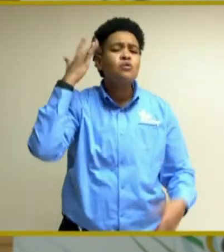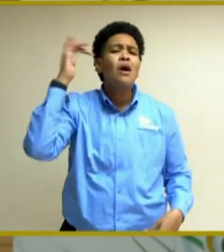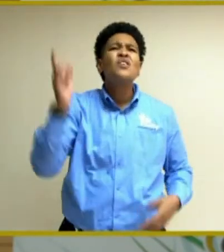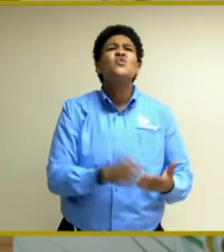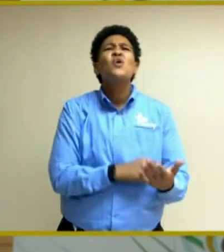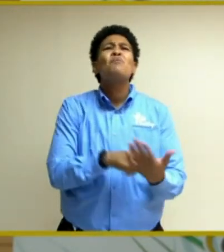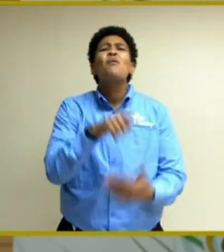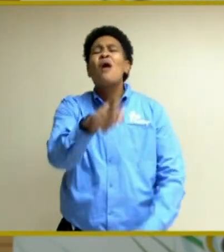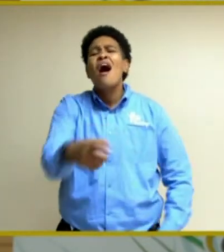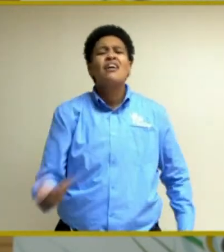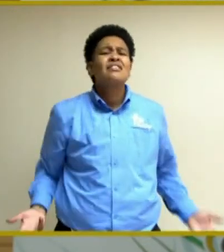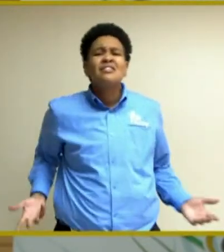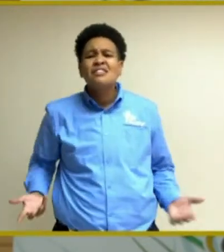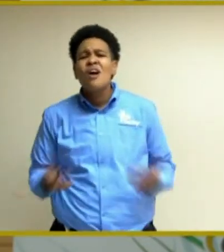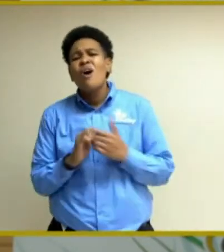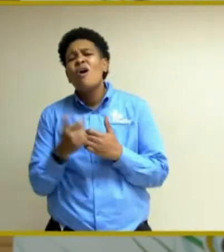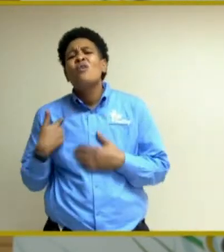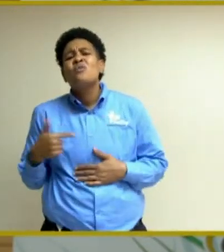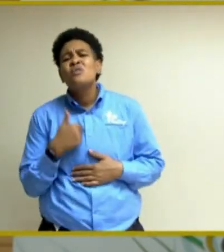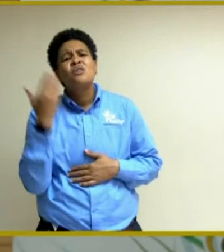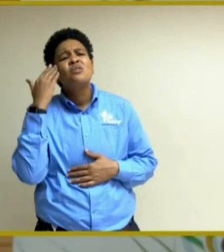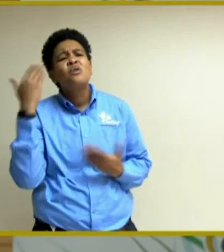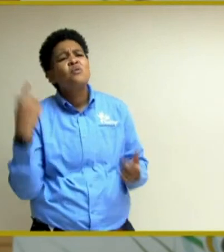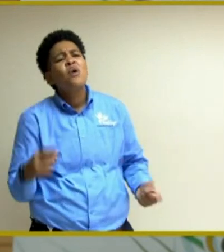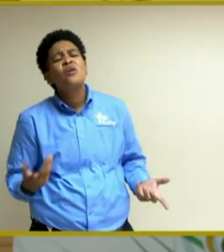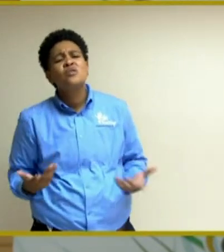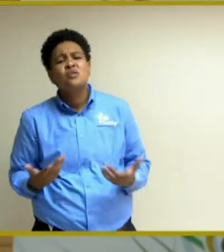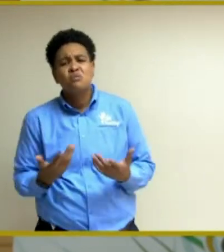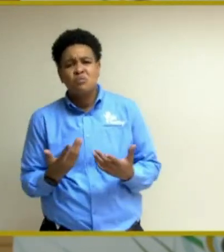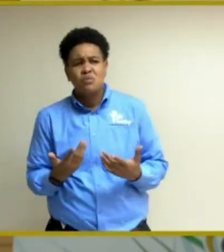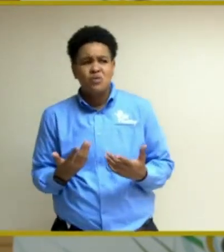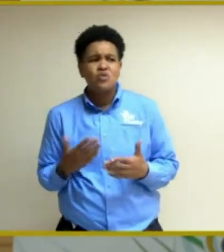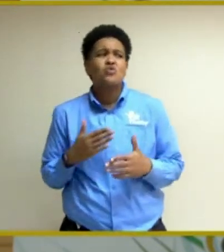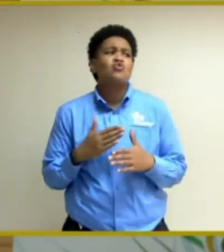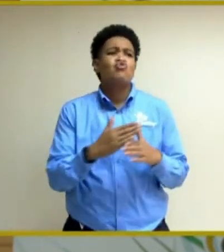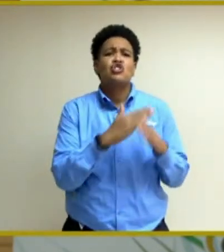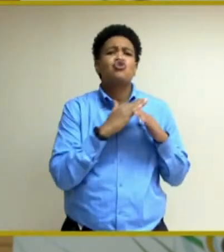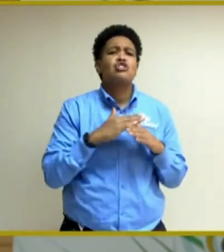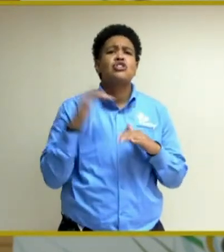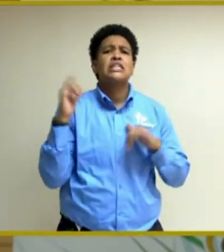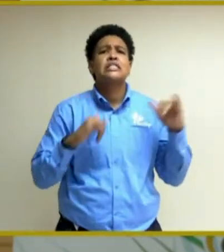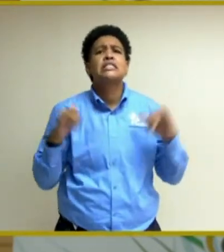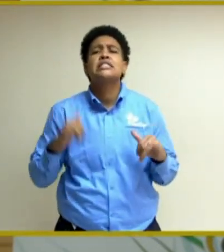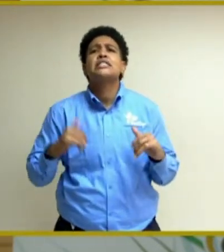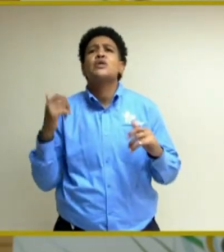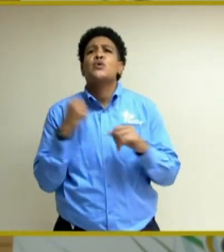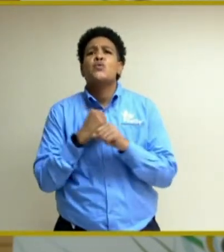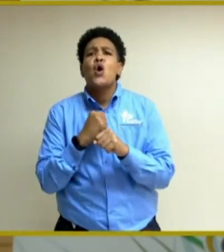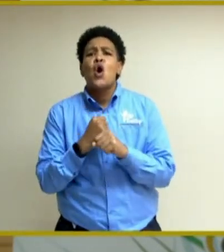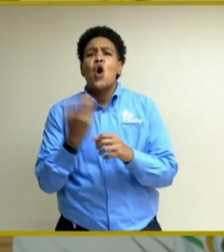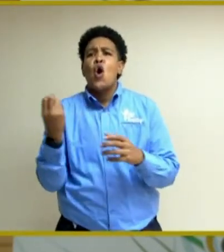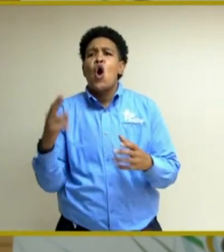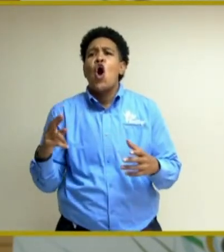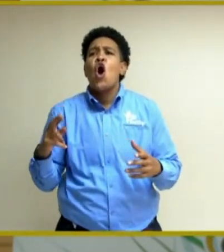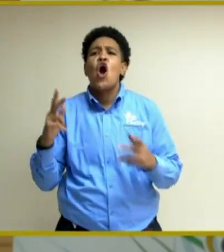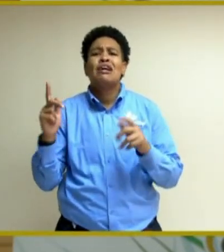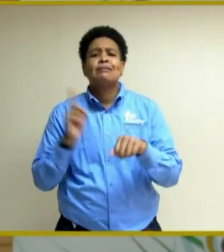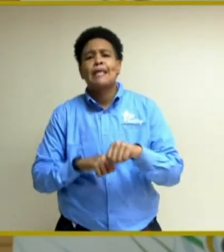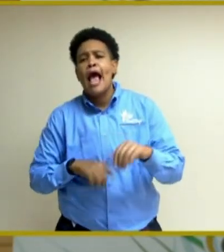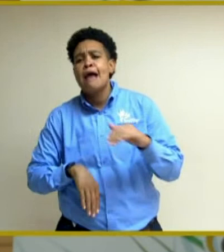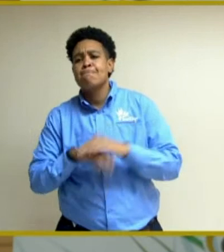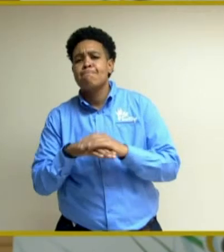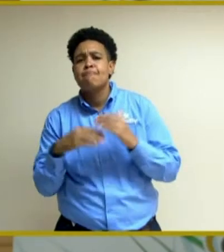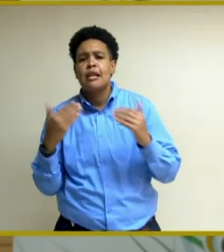it, how do we know that border restrictions work or restrictions work, whether it's curfews